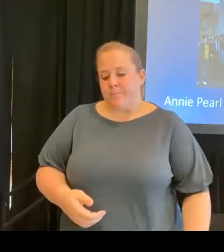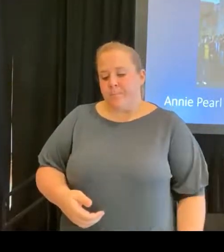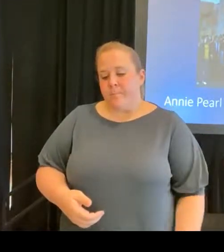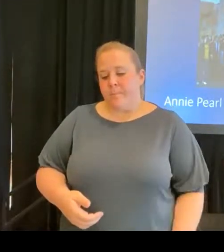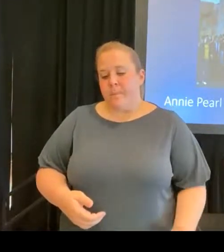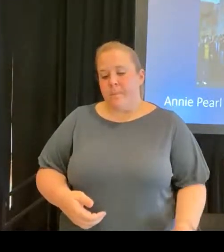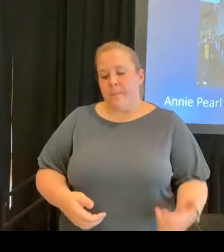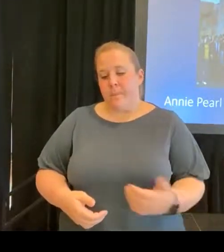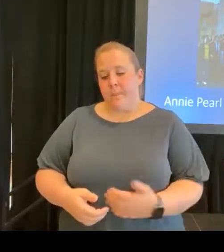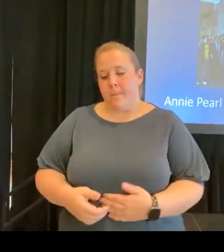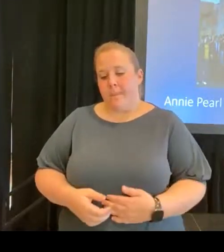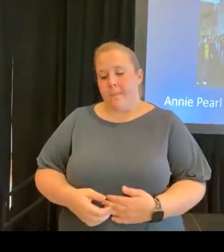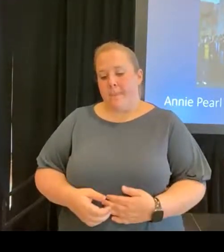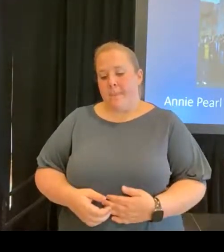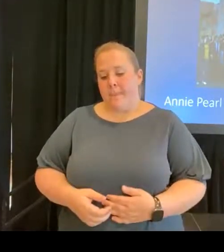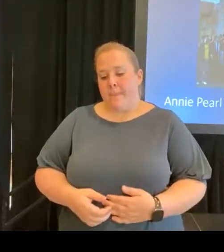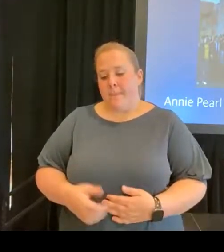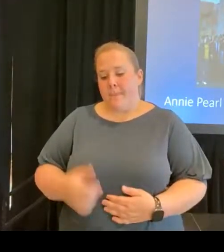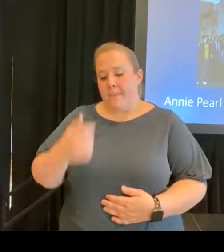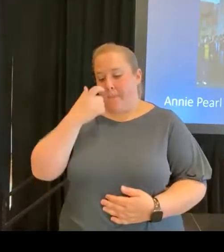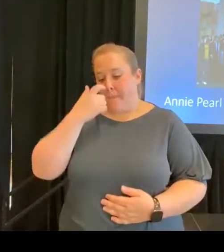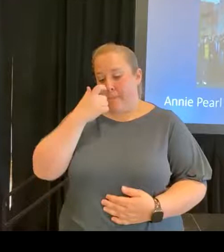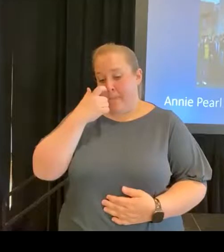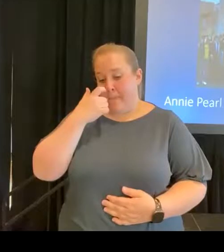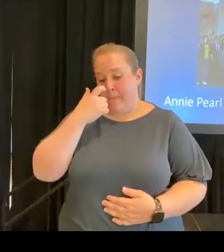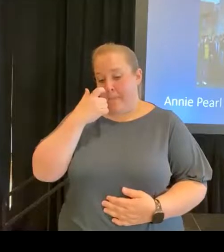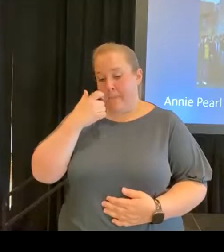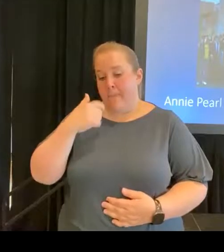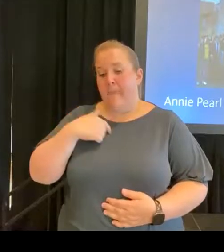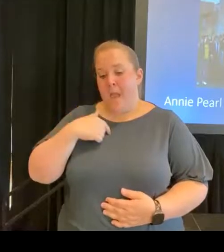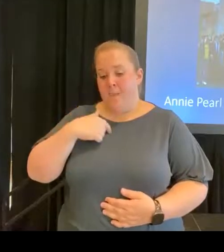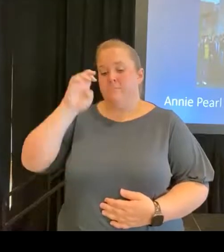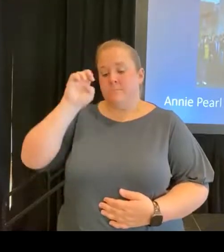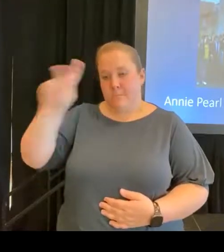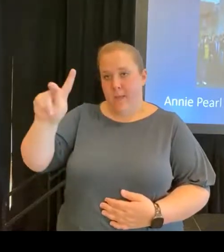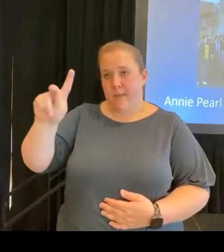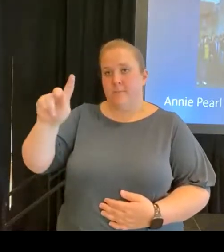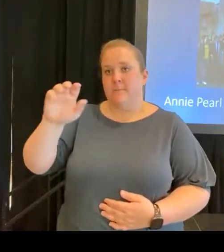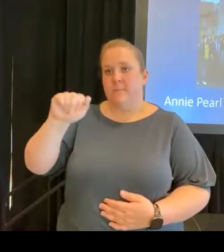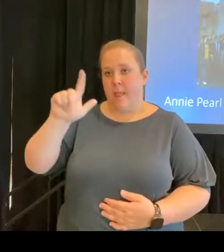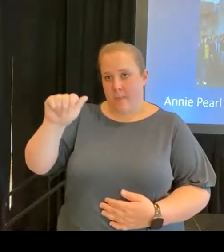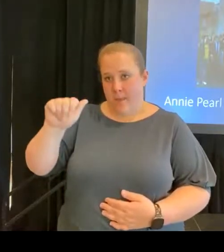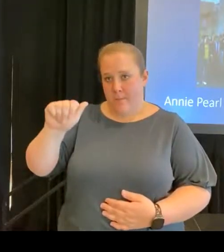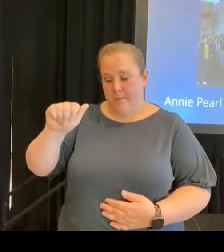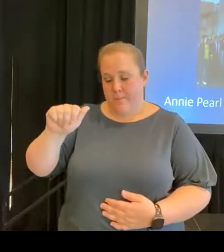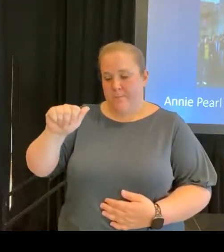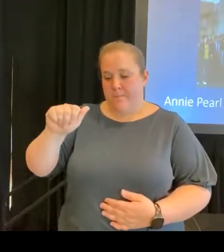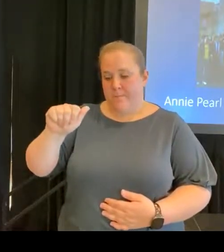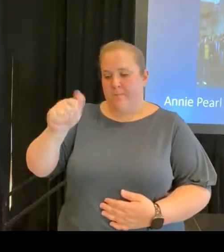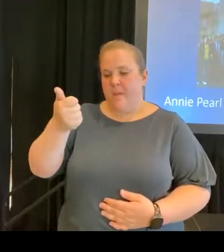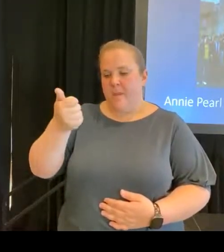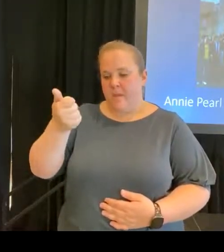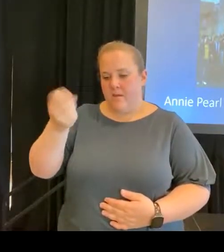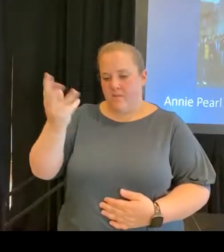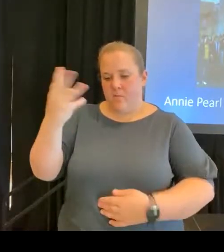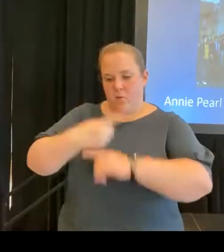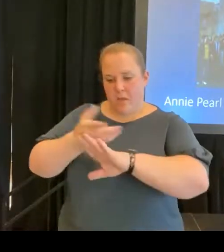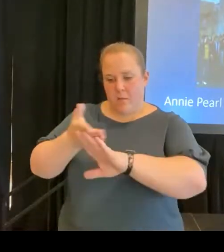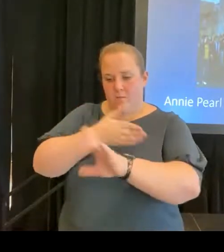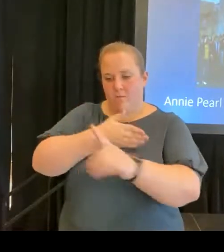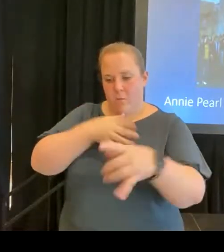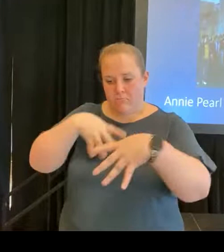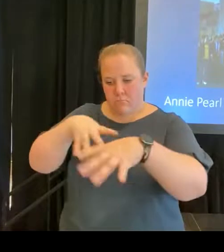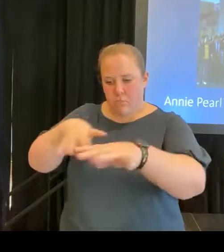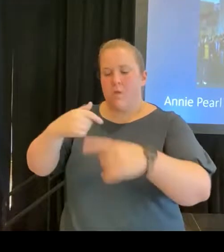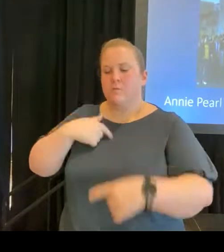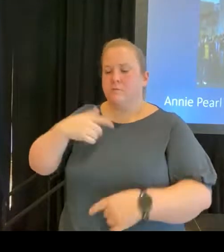when I got to back in Alabama, and a few days before the march,